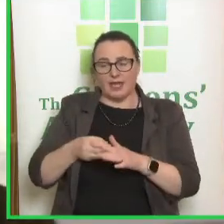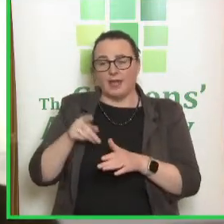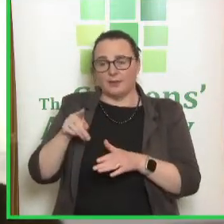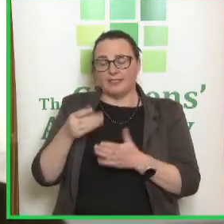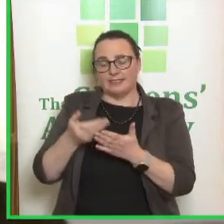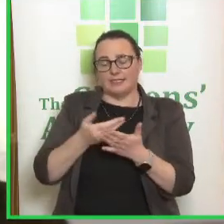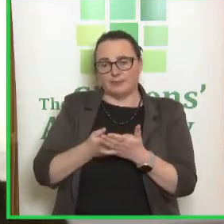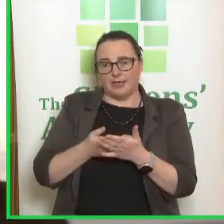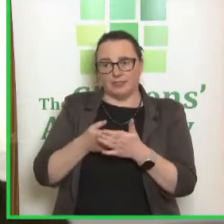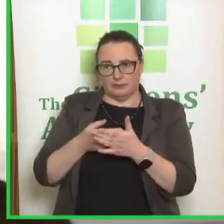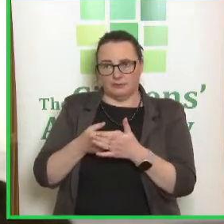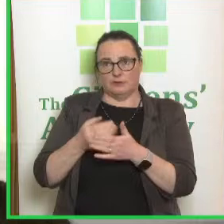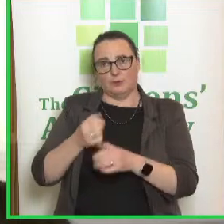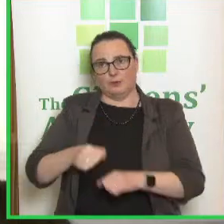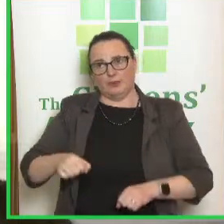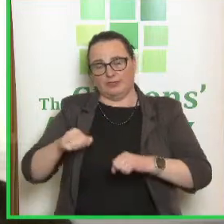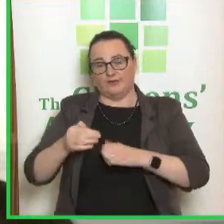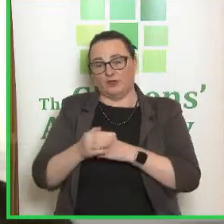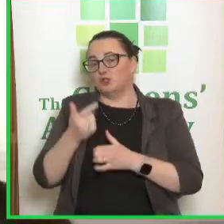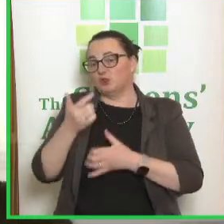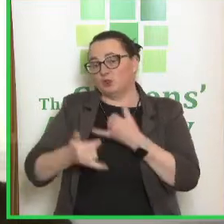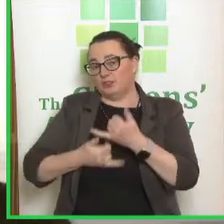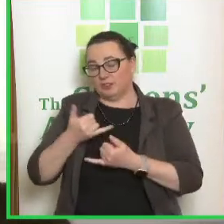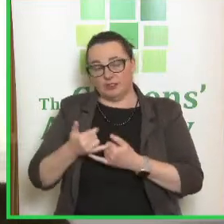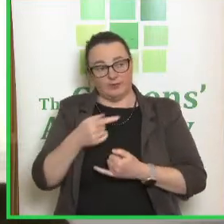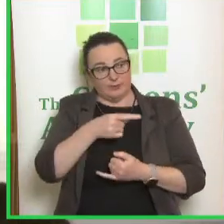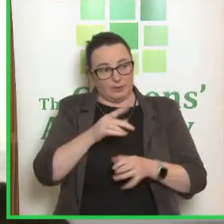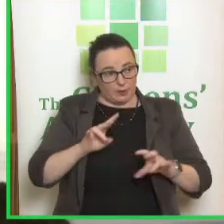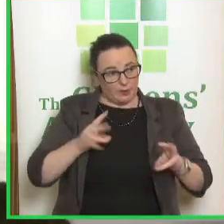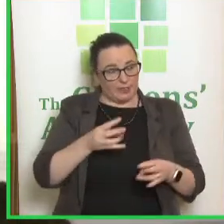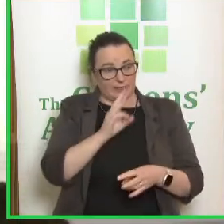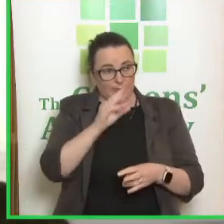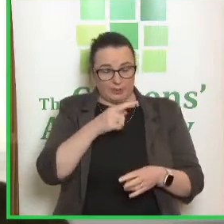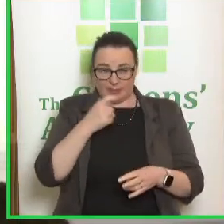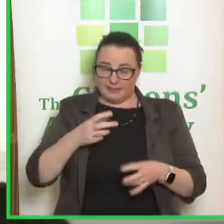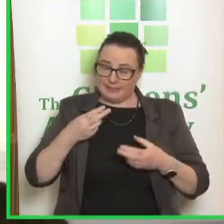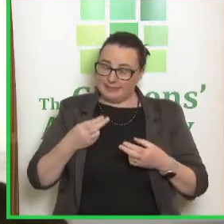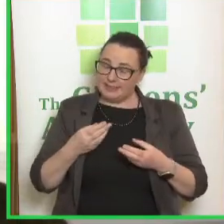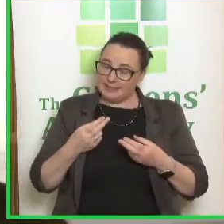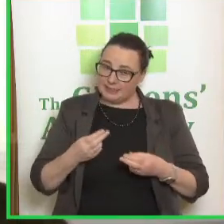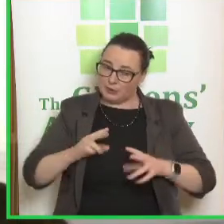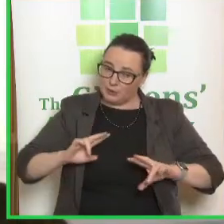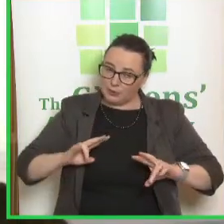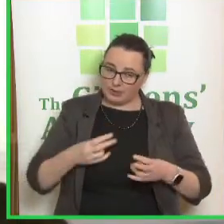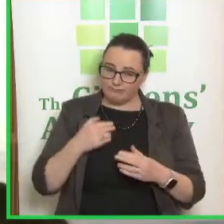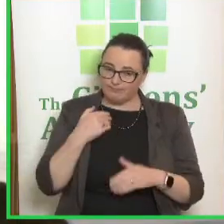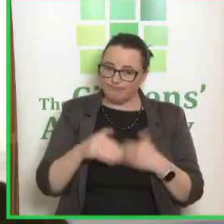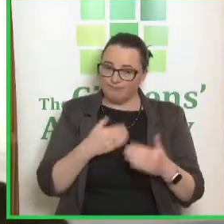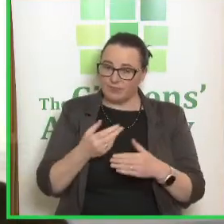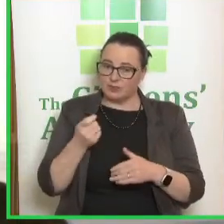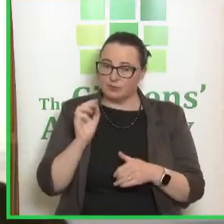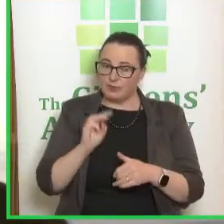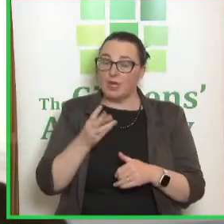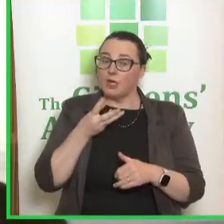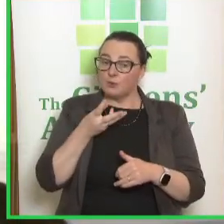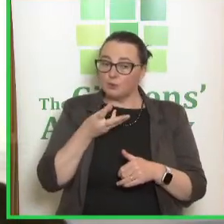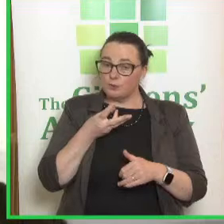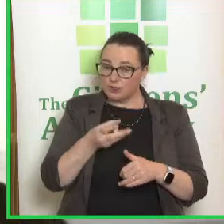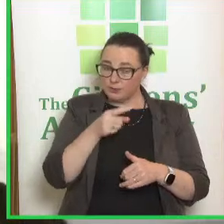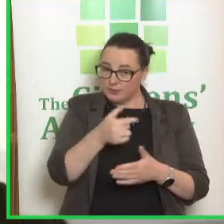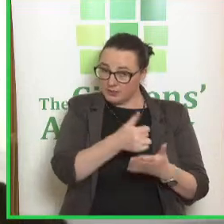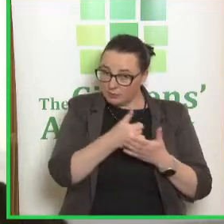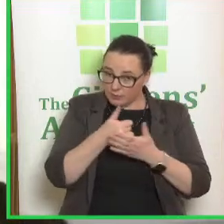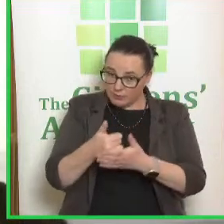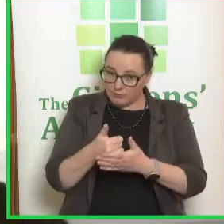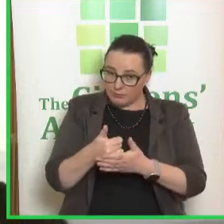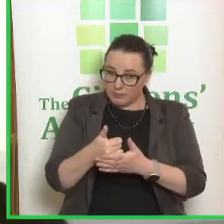years. If we're serious about being quick, like Paul has been saying, we need to get the political system taking this seriously. Will you be supporting that? And am I correct